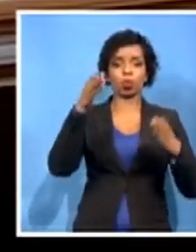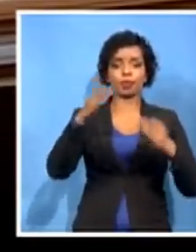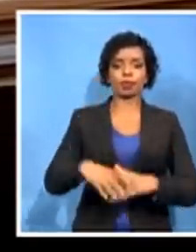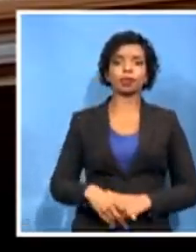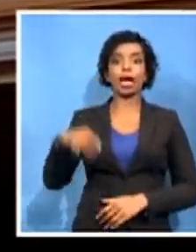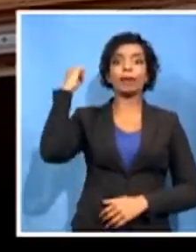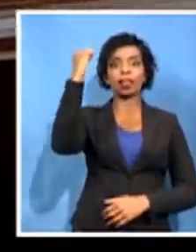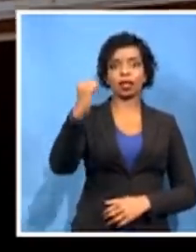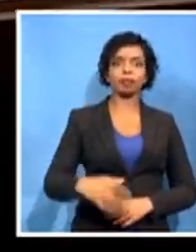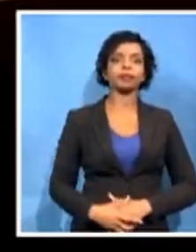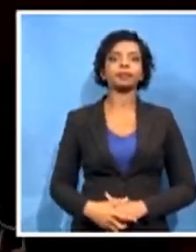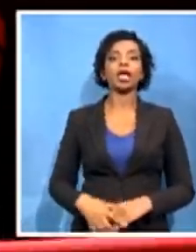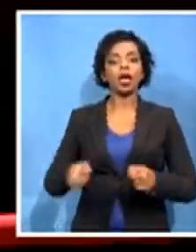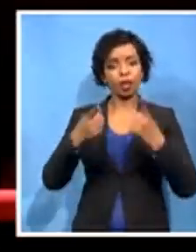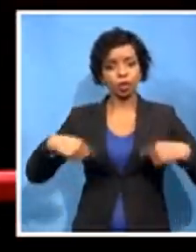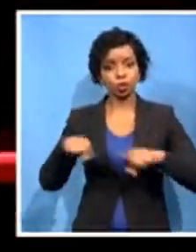two!